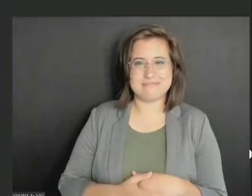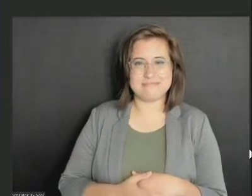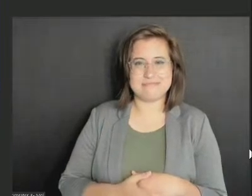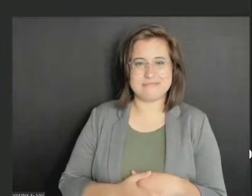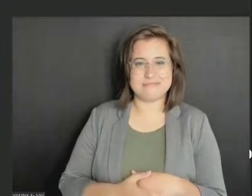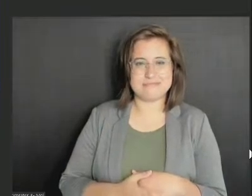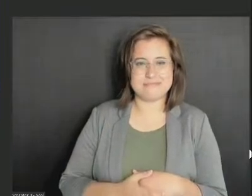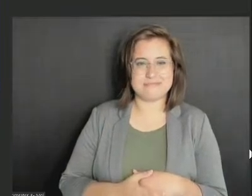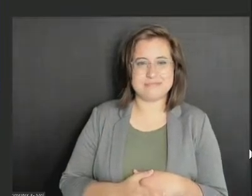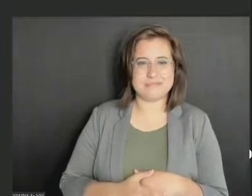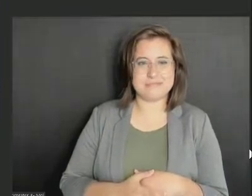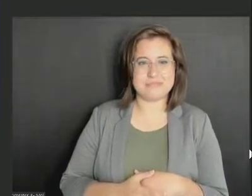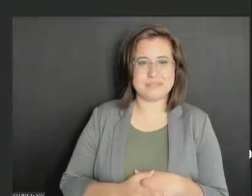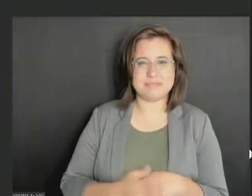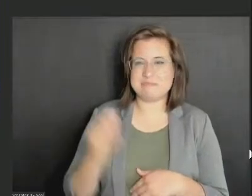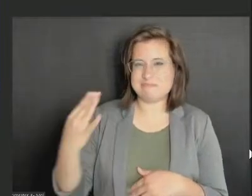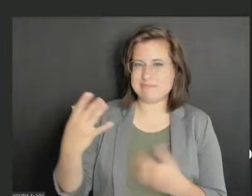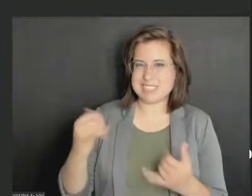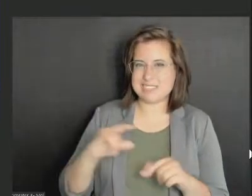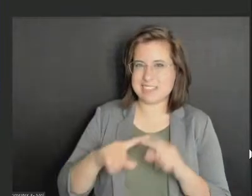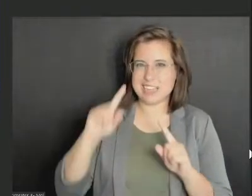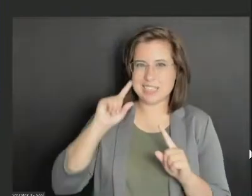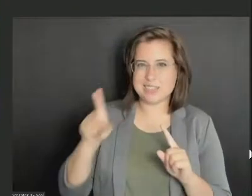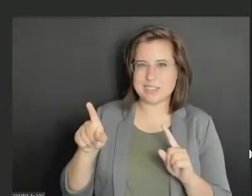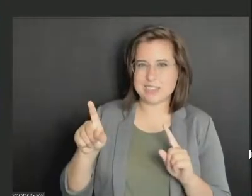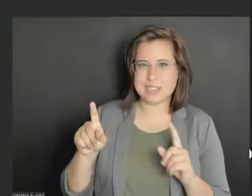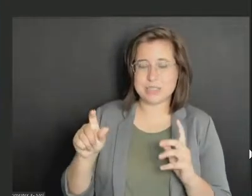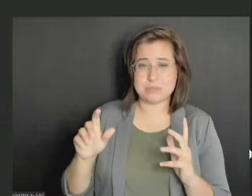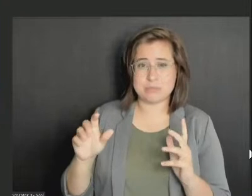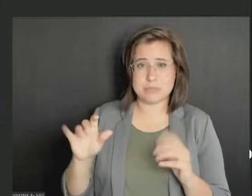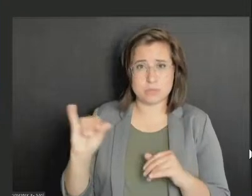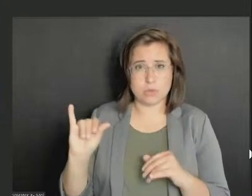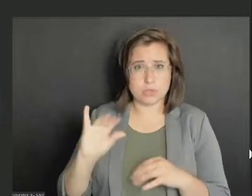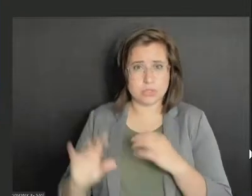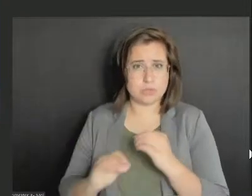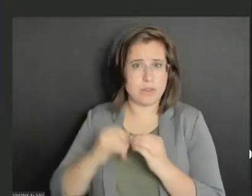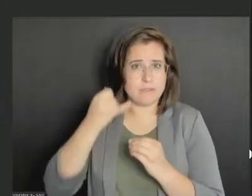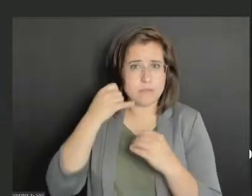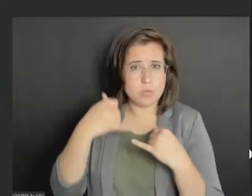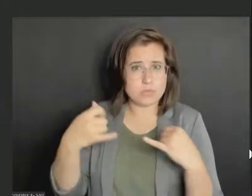We're still not hearing you. Are you also on a phone line?